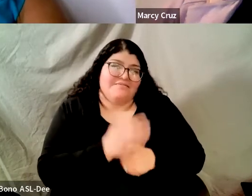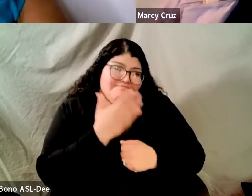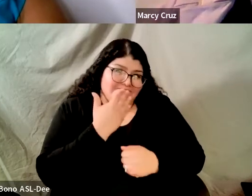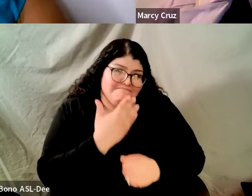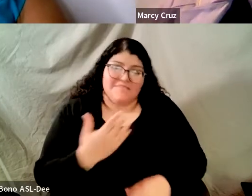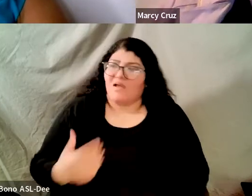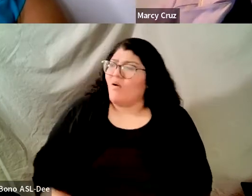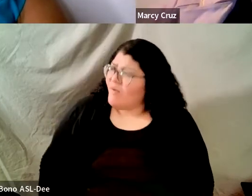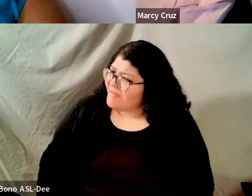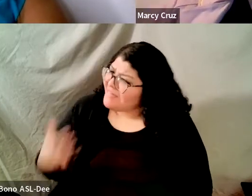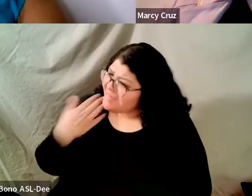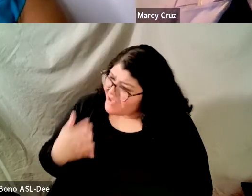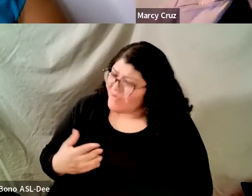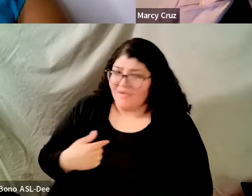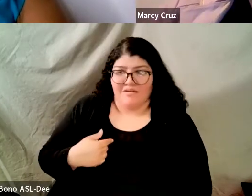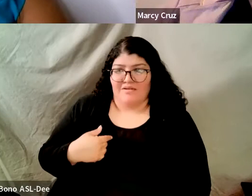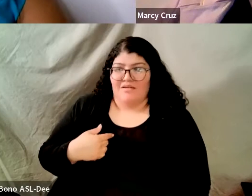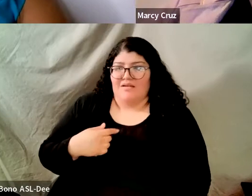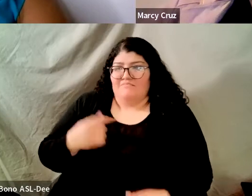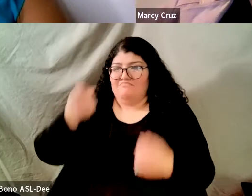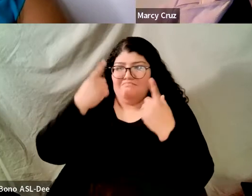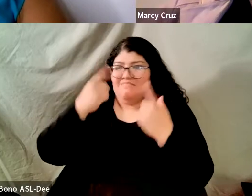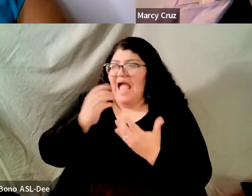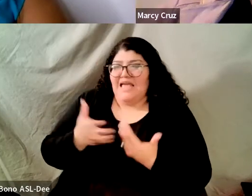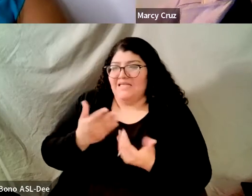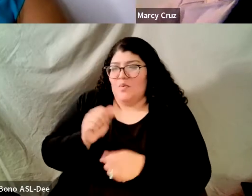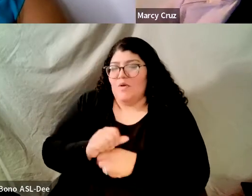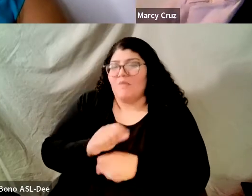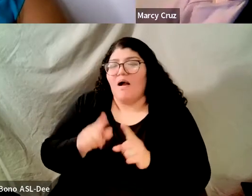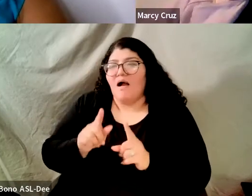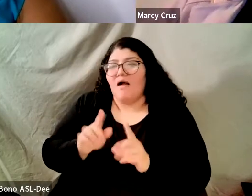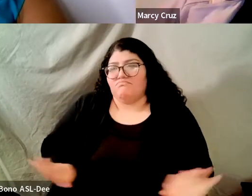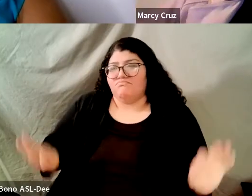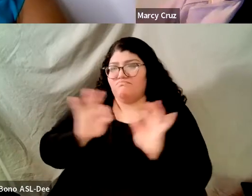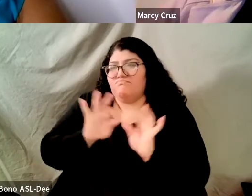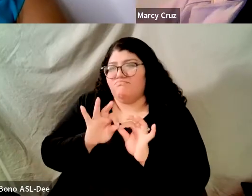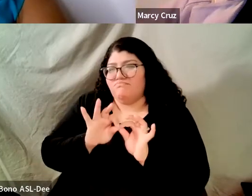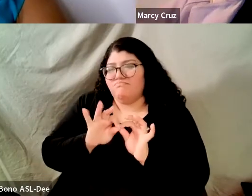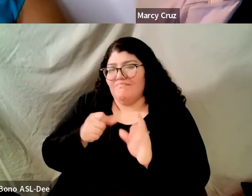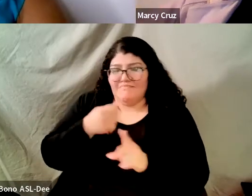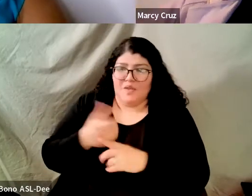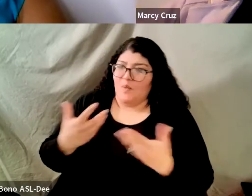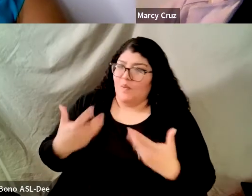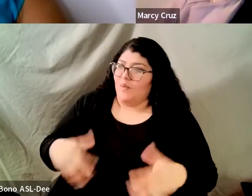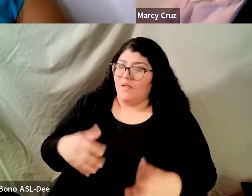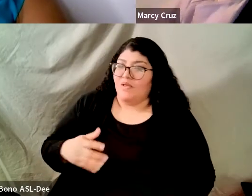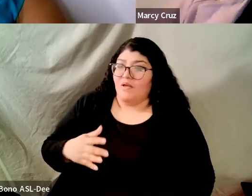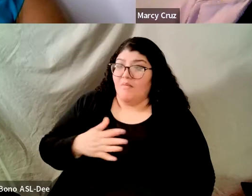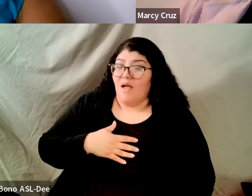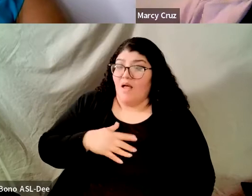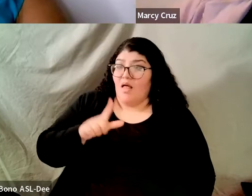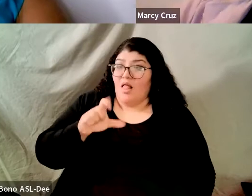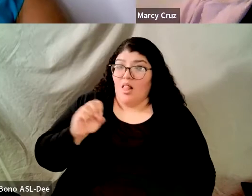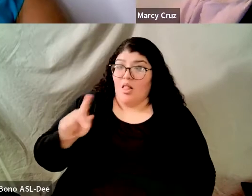It's not easy work, but it's worth it. And I know Tigress mentioned like my lookbook project that I